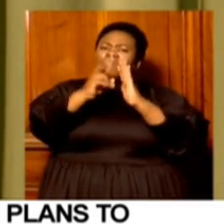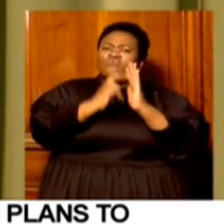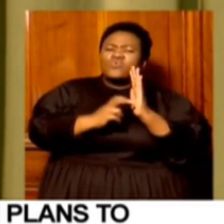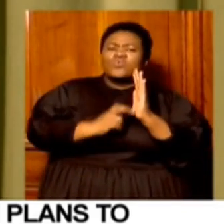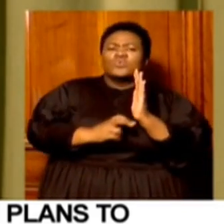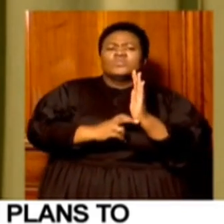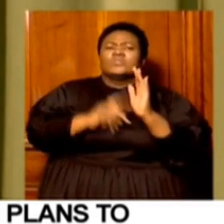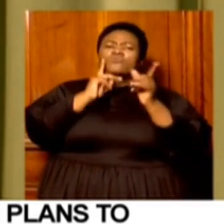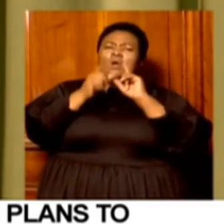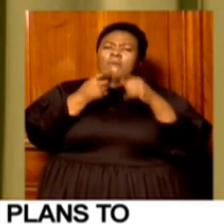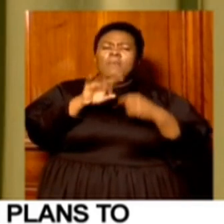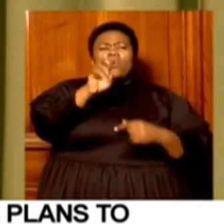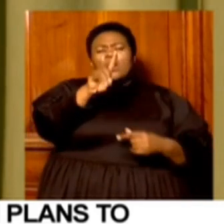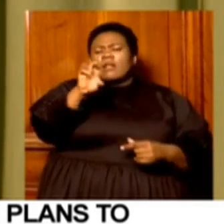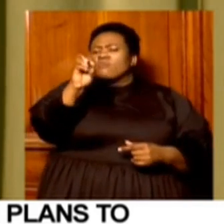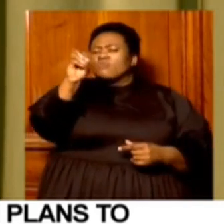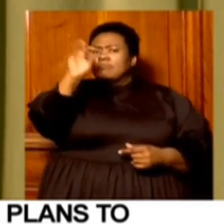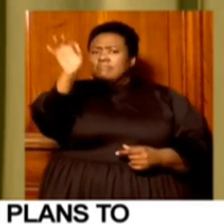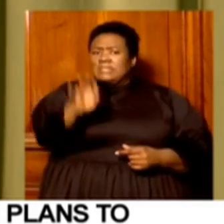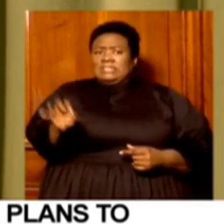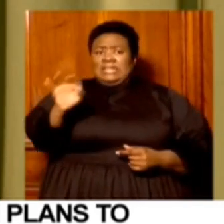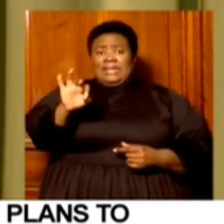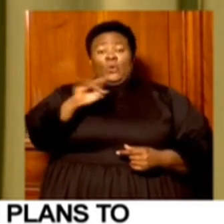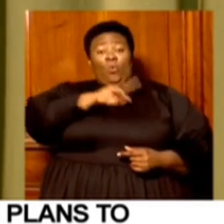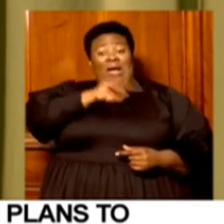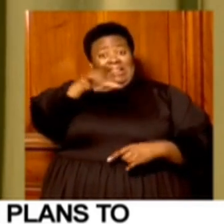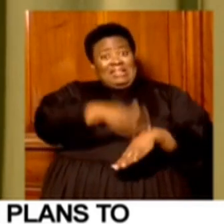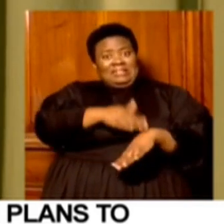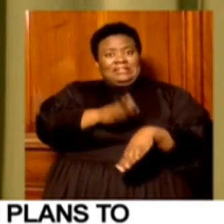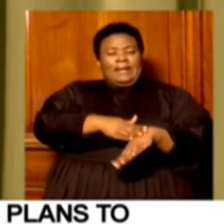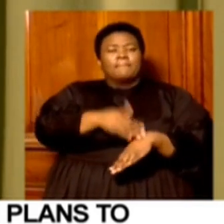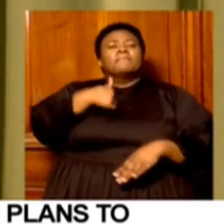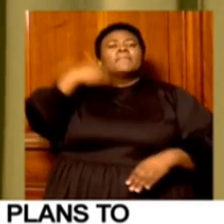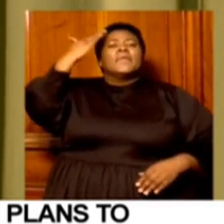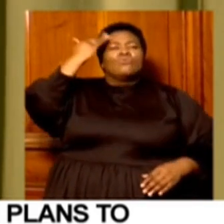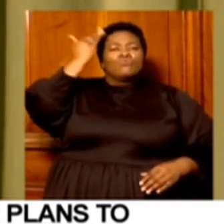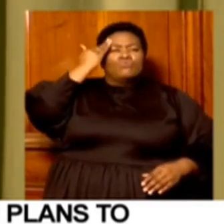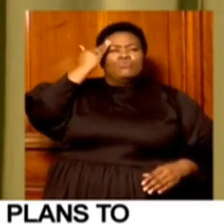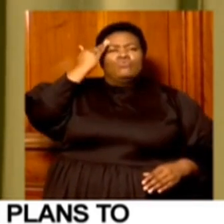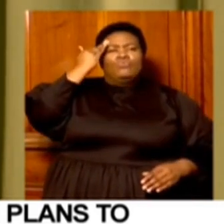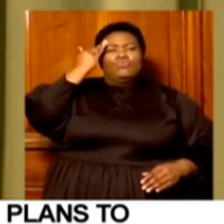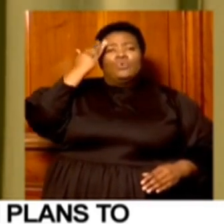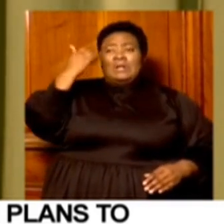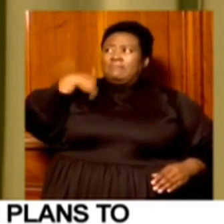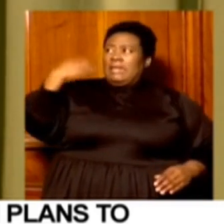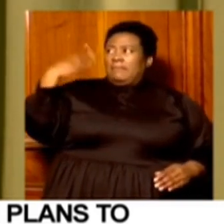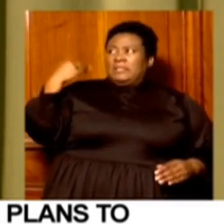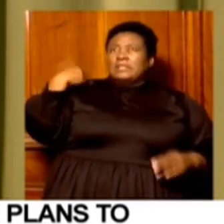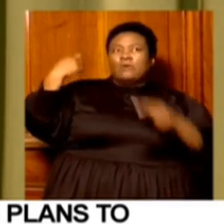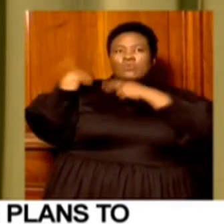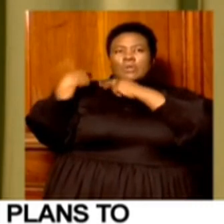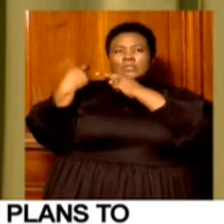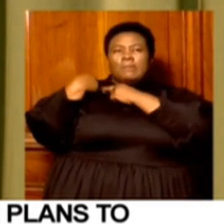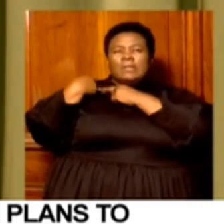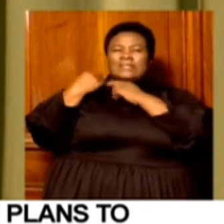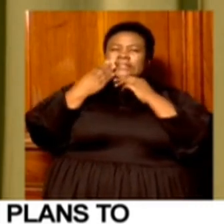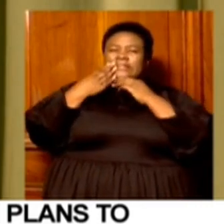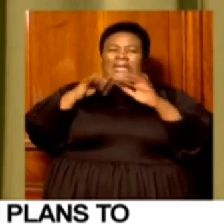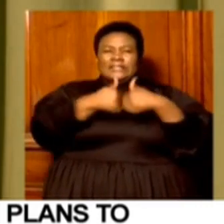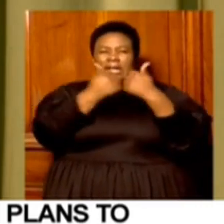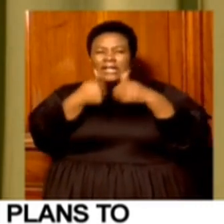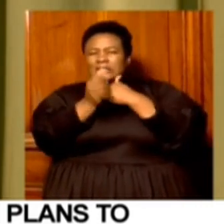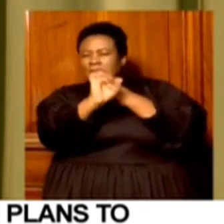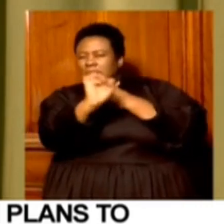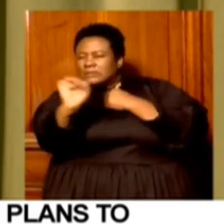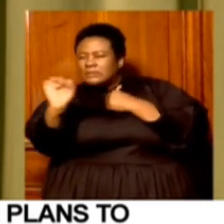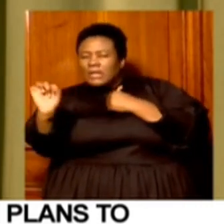spoke about 100%, because at that moment I knew, as a minister responsible, what is the challenge that is